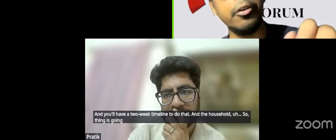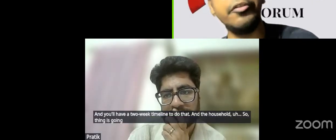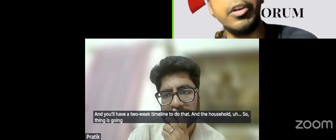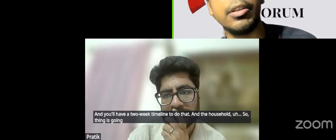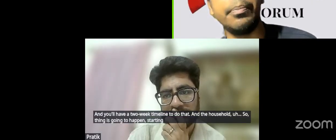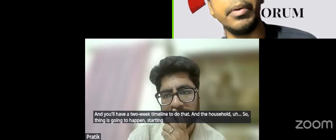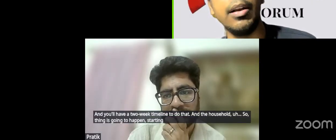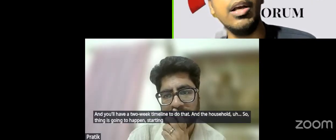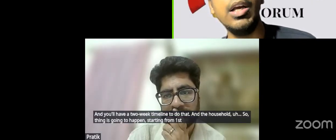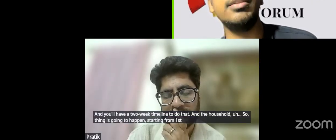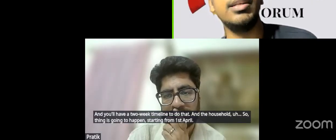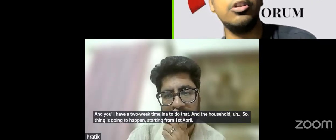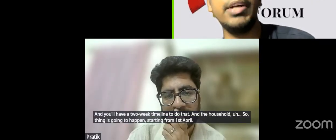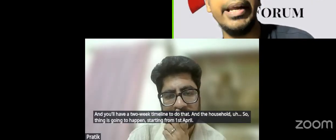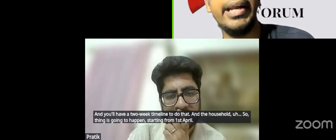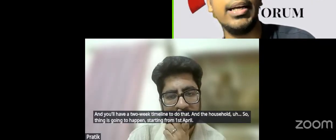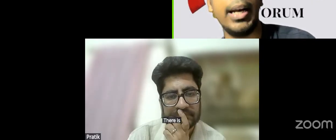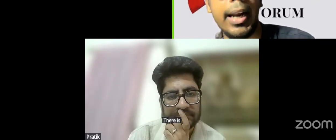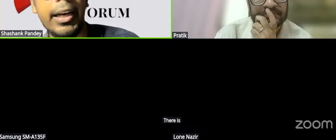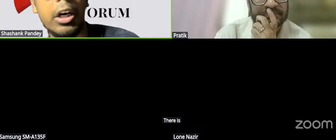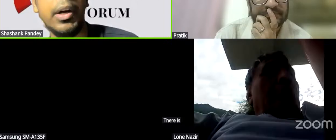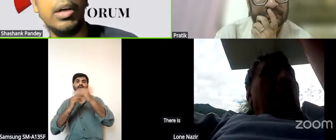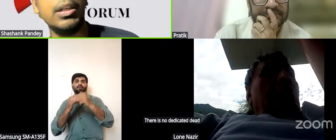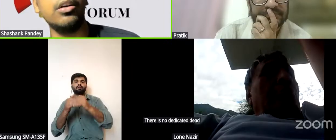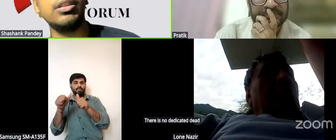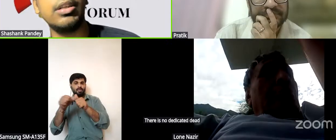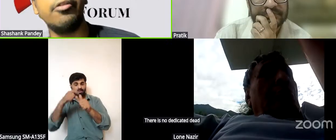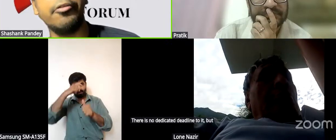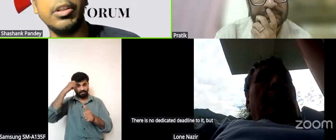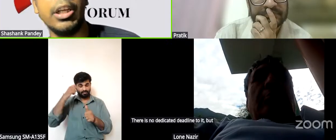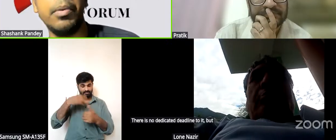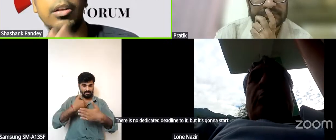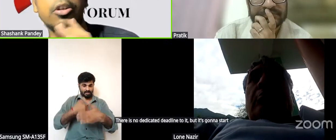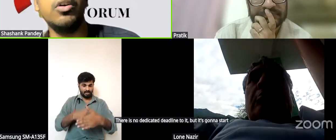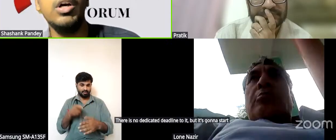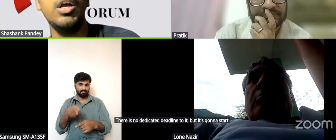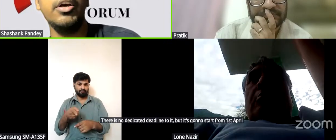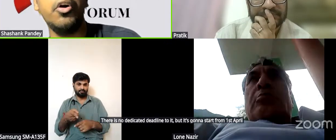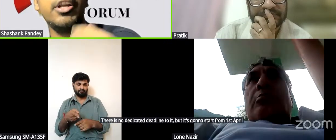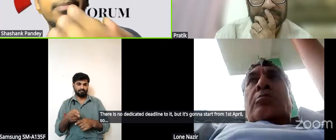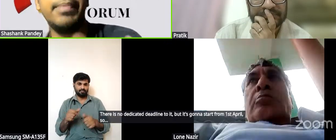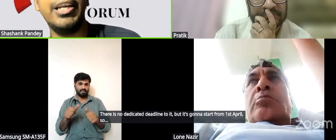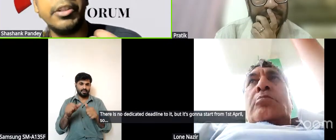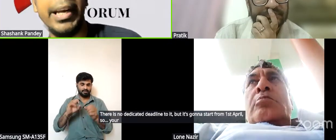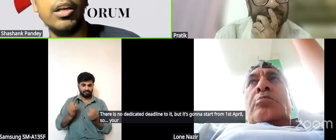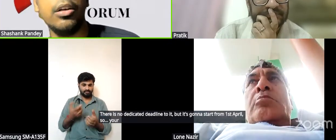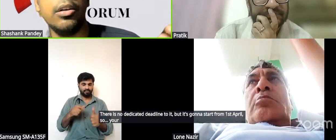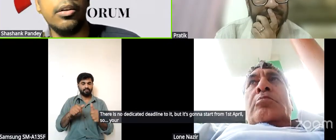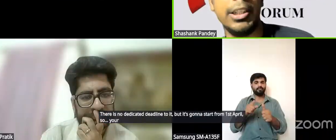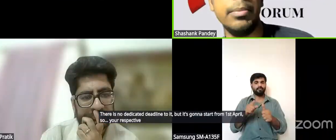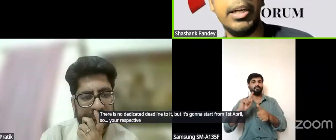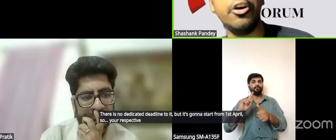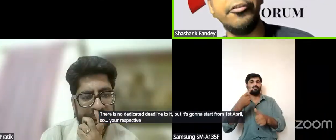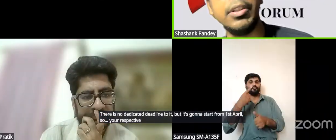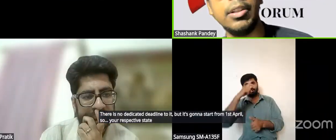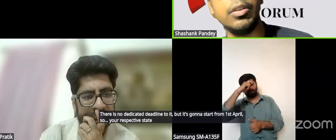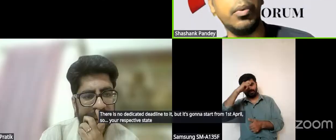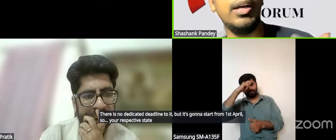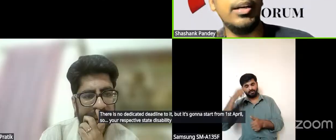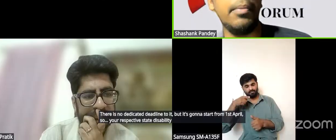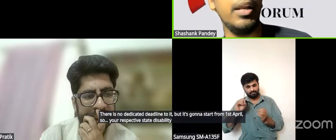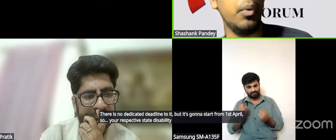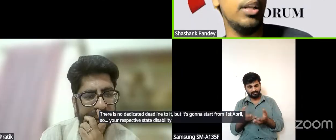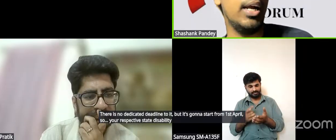starting from 1st April. There is no dedicated deadline to it, but it's going to start from 1st April. So your respective state disability offices